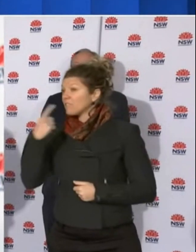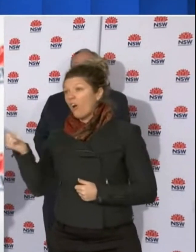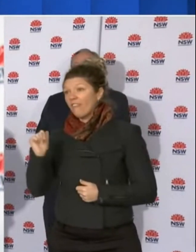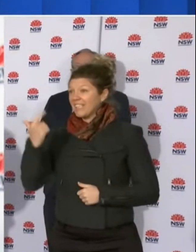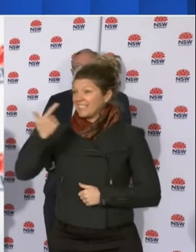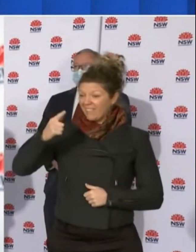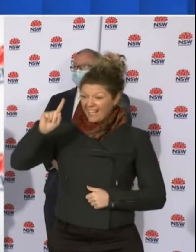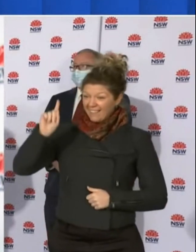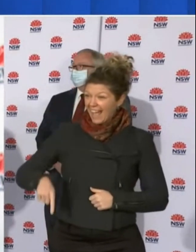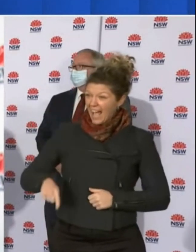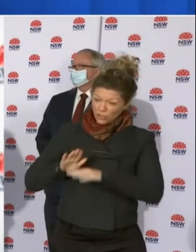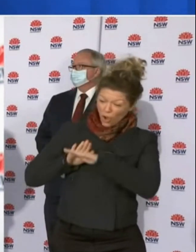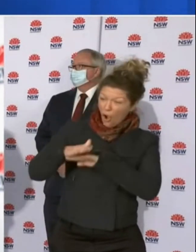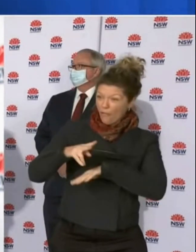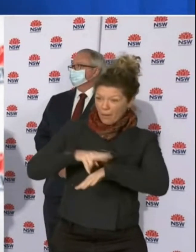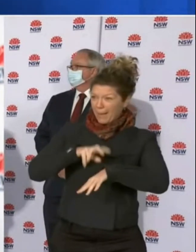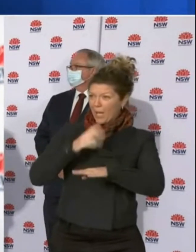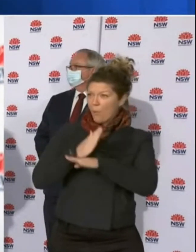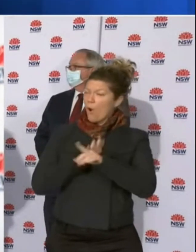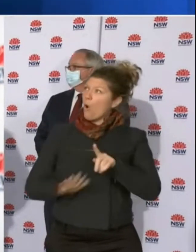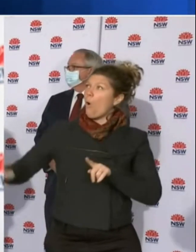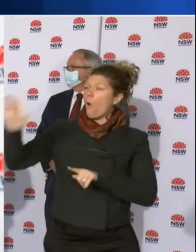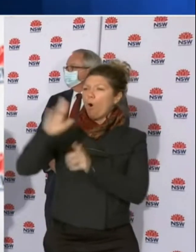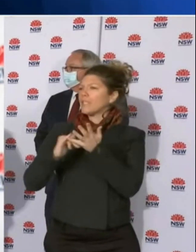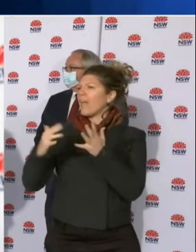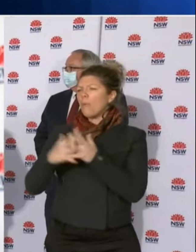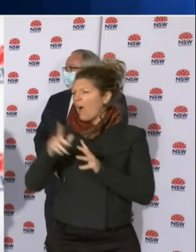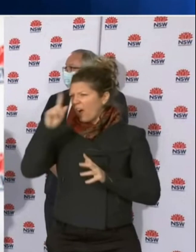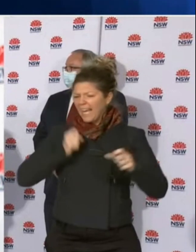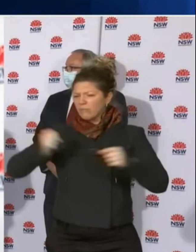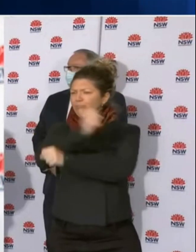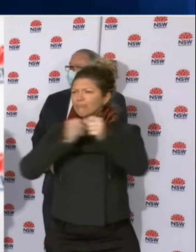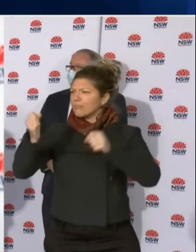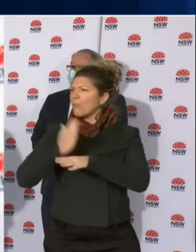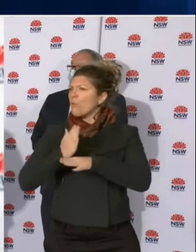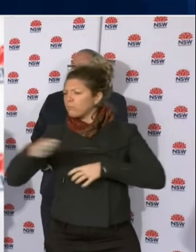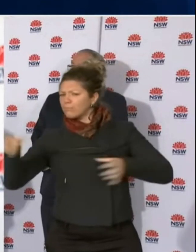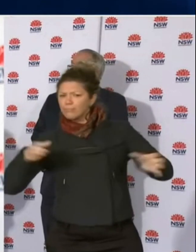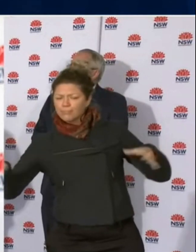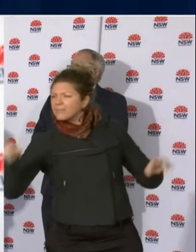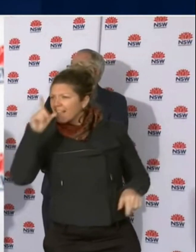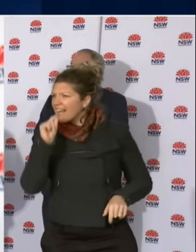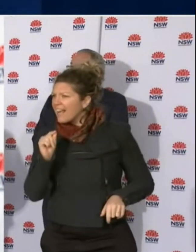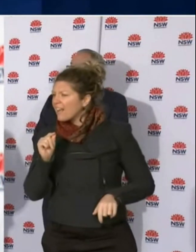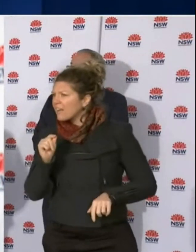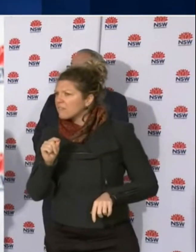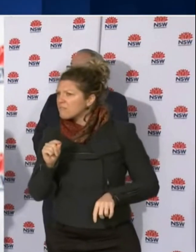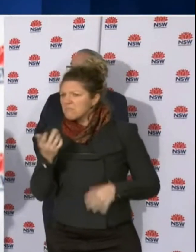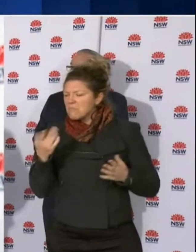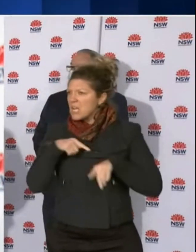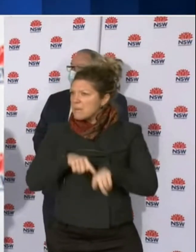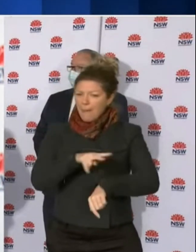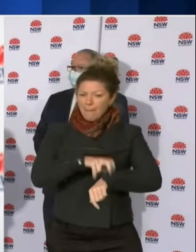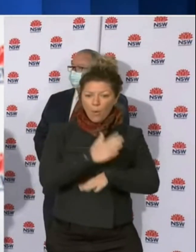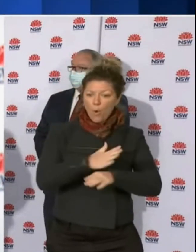of resourcing still, and a lot of capability to move people around this state, or from police area command to police area command.